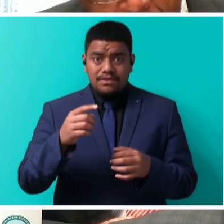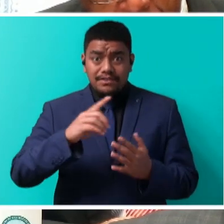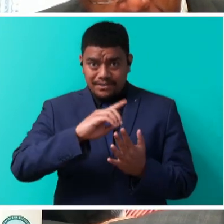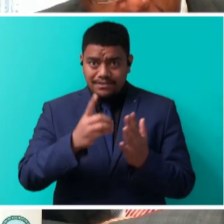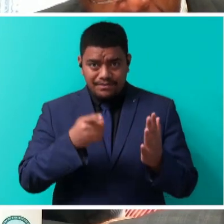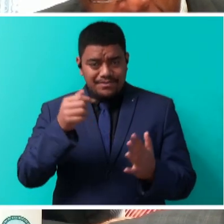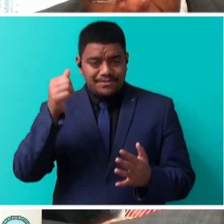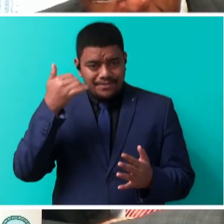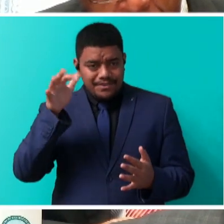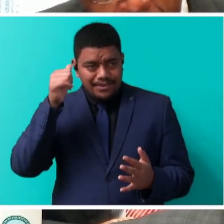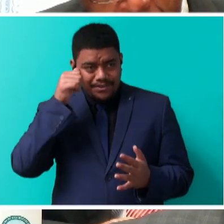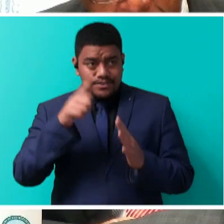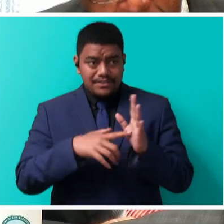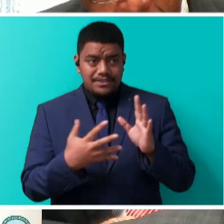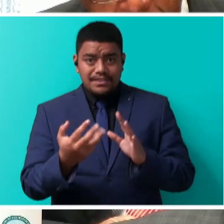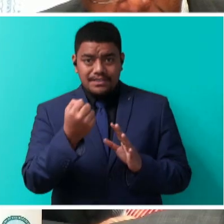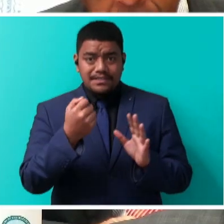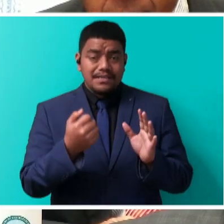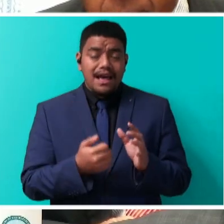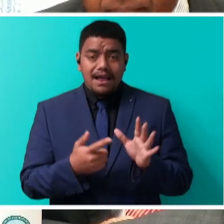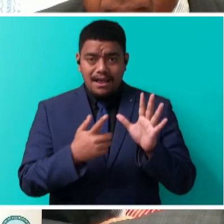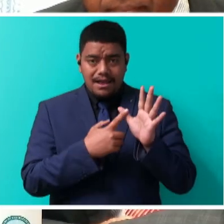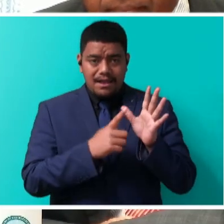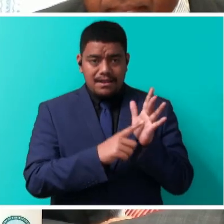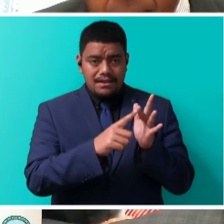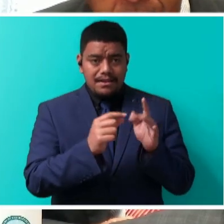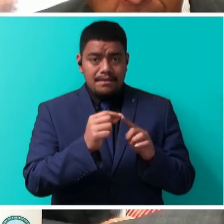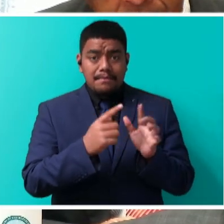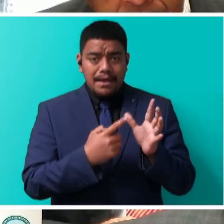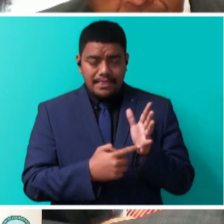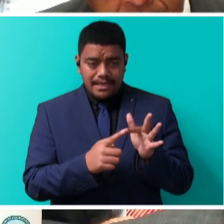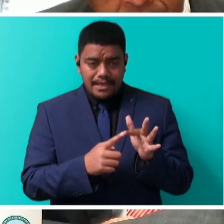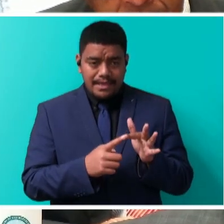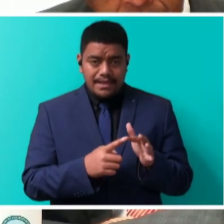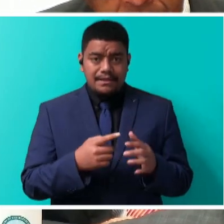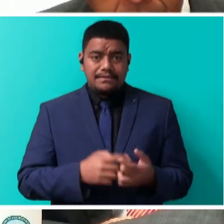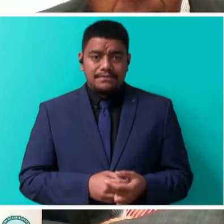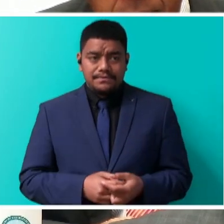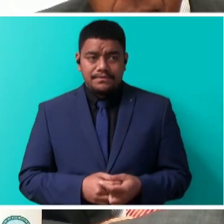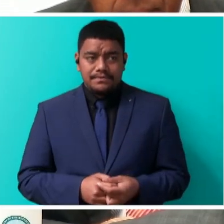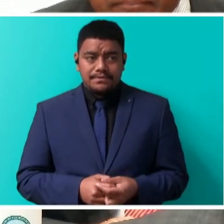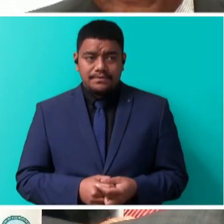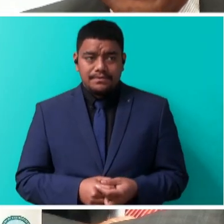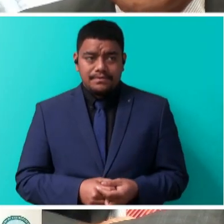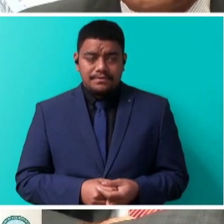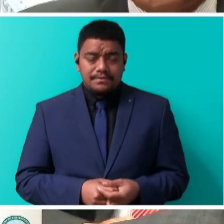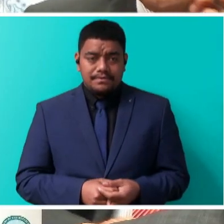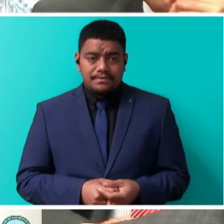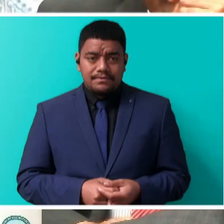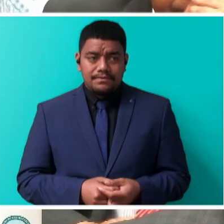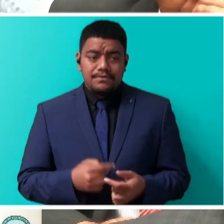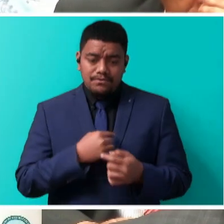is Justice Alipate Ketaki. The other, sir, is the late Rupeni Rawangakuta. We